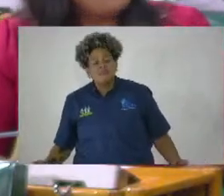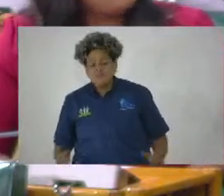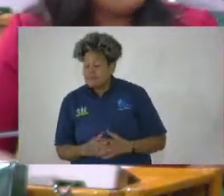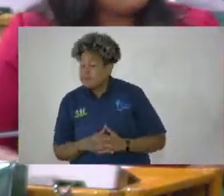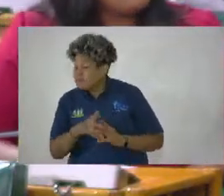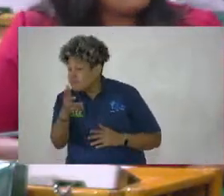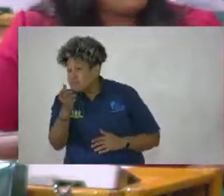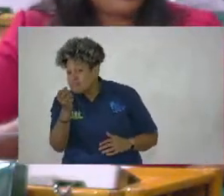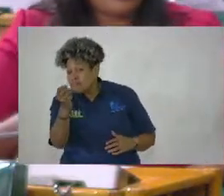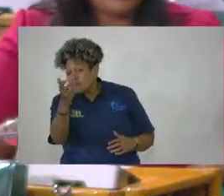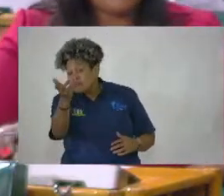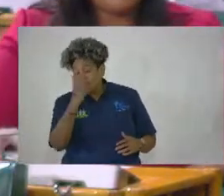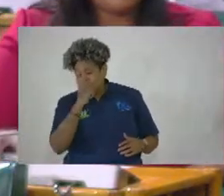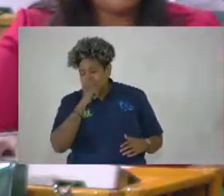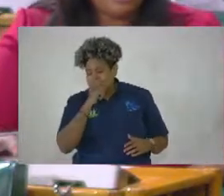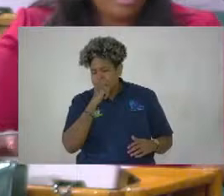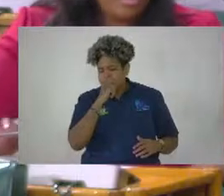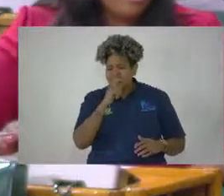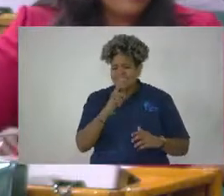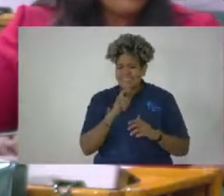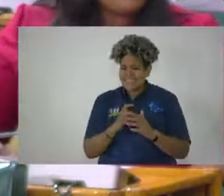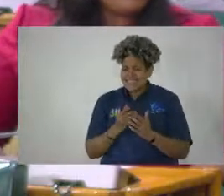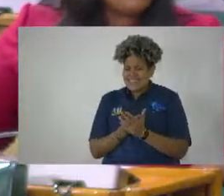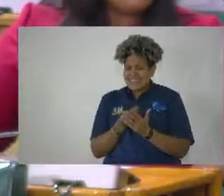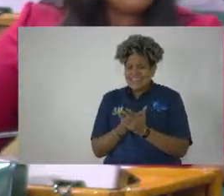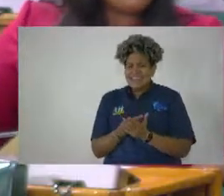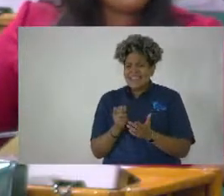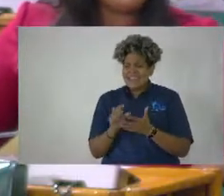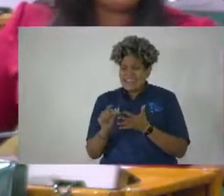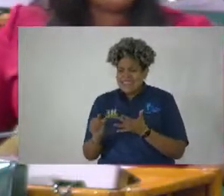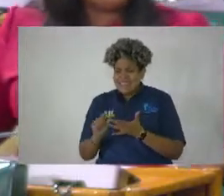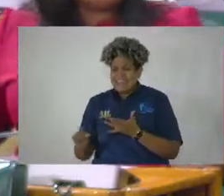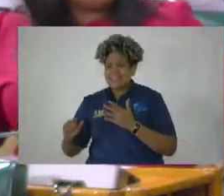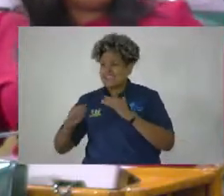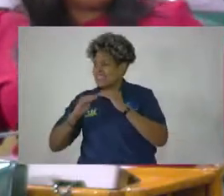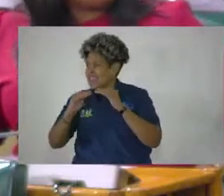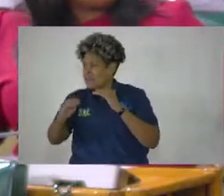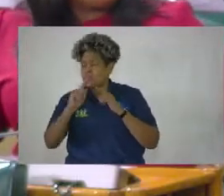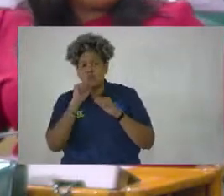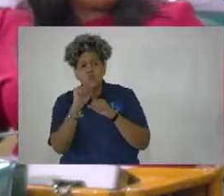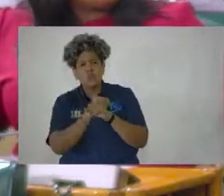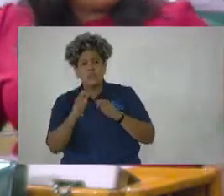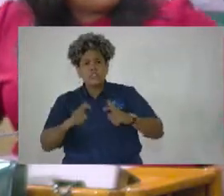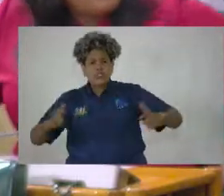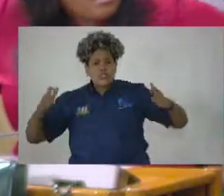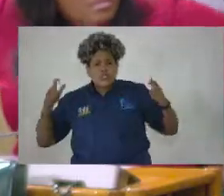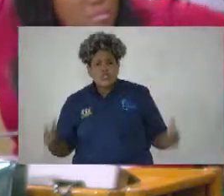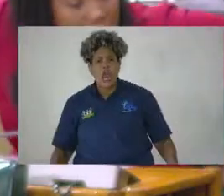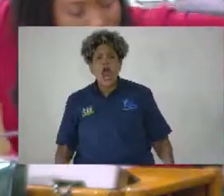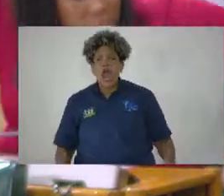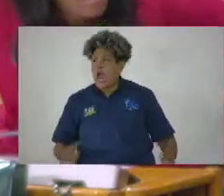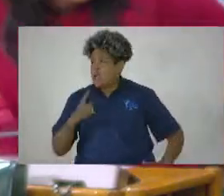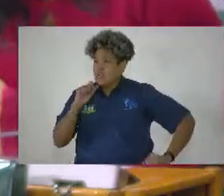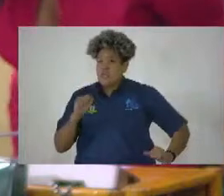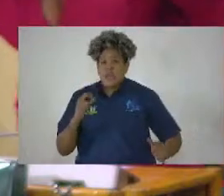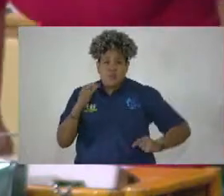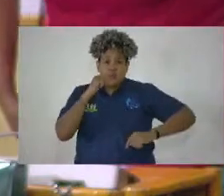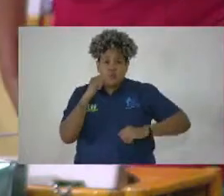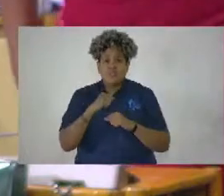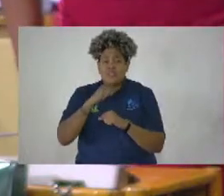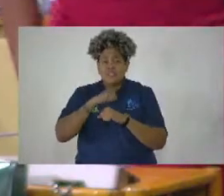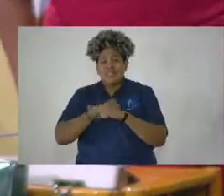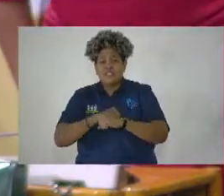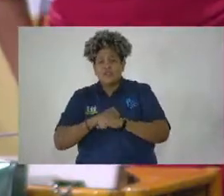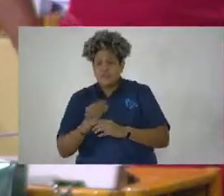And so the dividends of stability are enormous. We will be able to do the securitization is